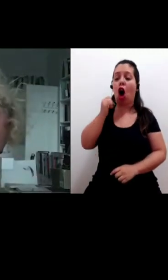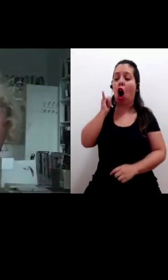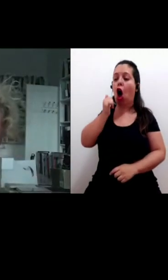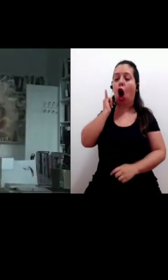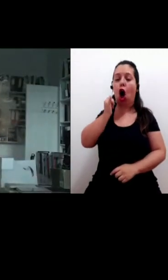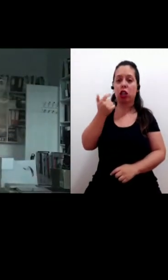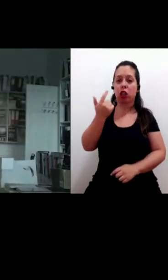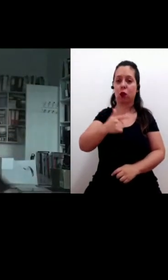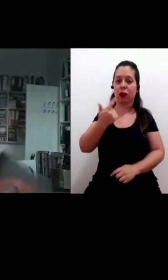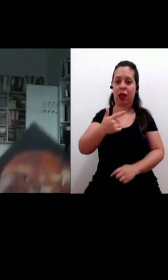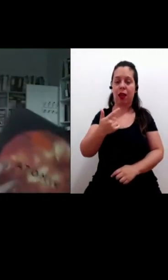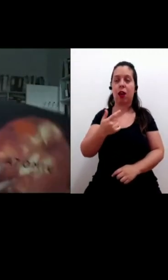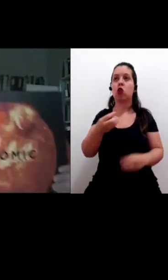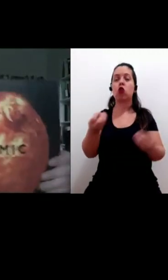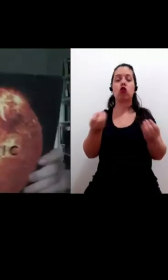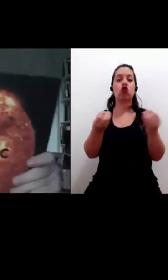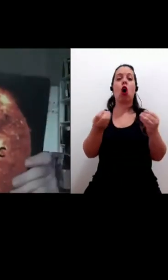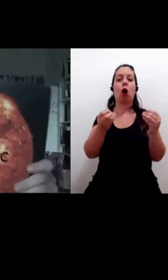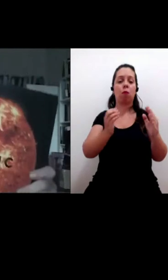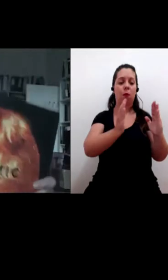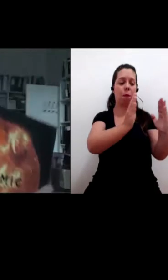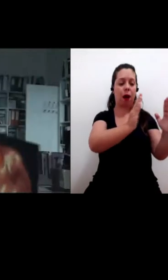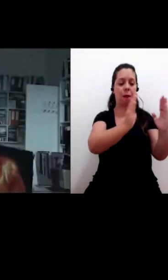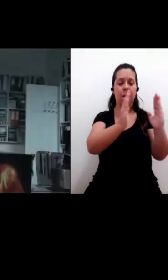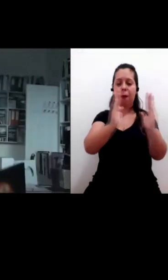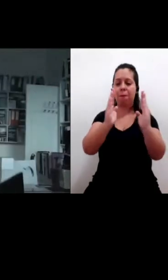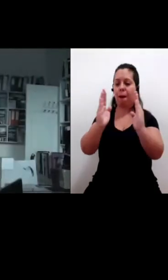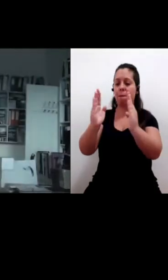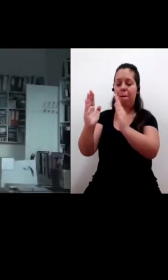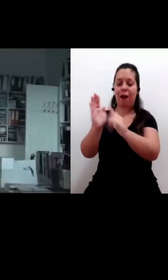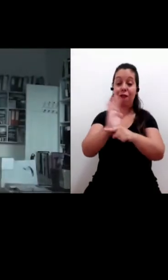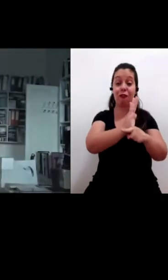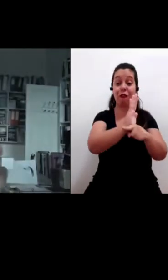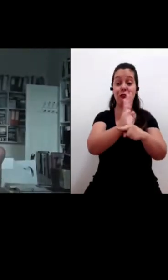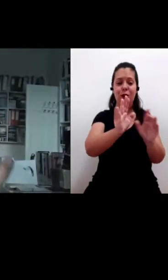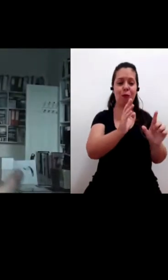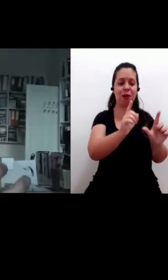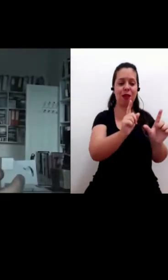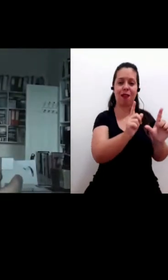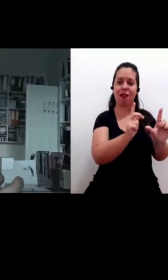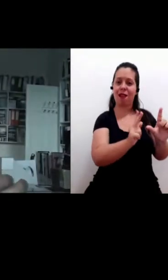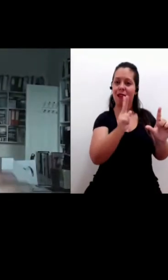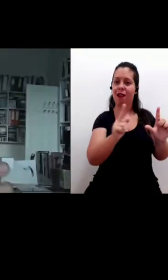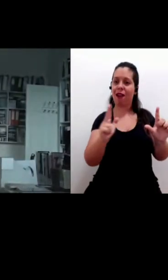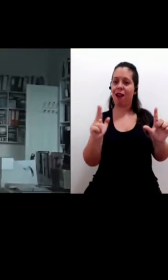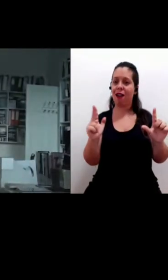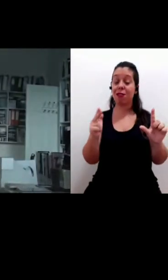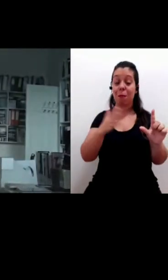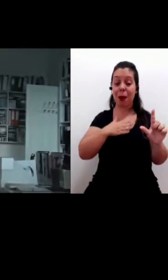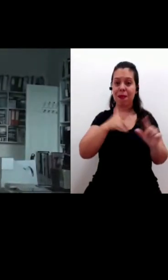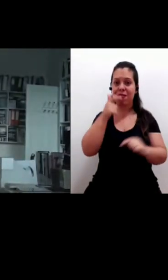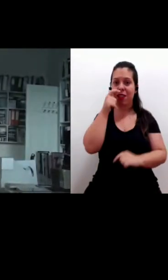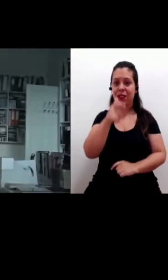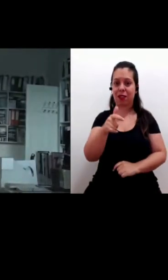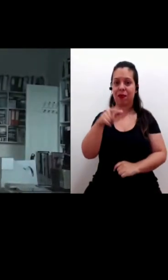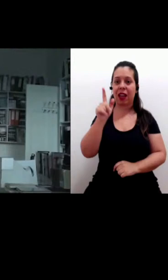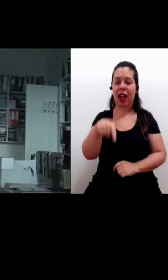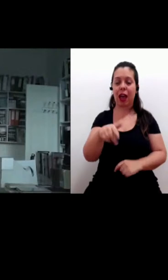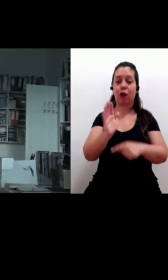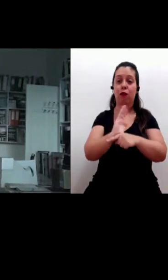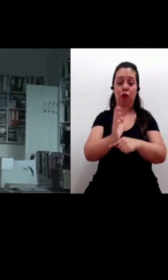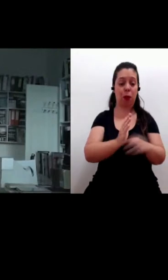something? And for me, what was exciting about this project was to make a film that was in three parts, which was